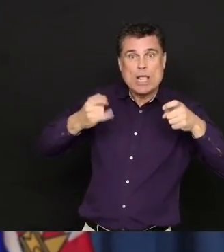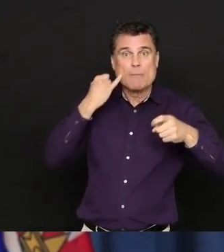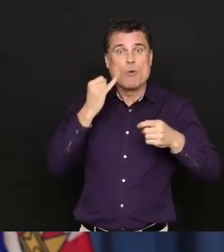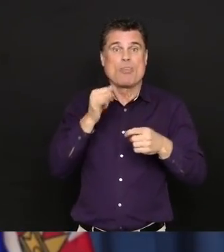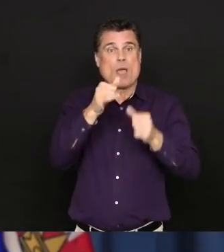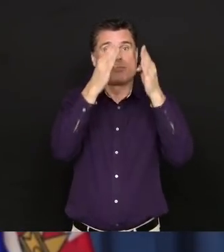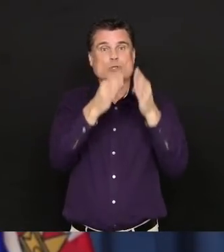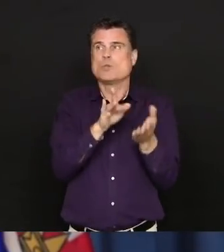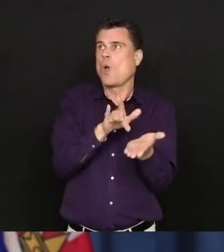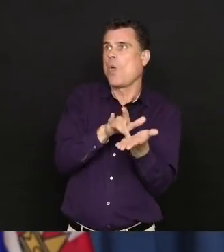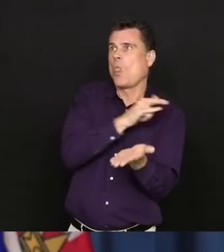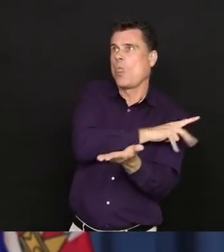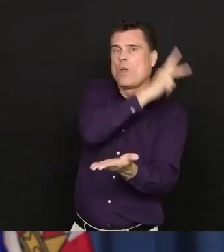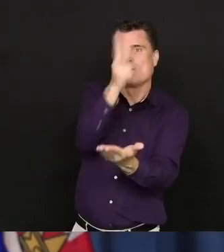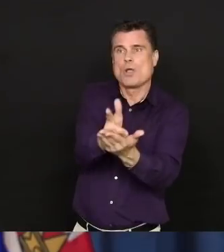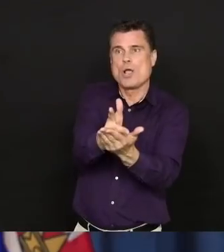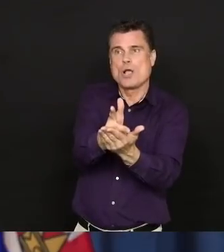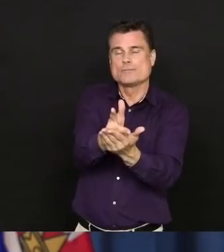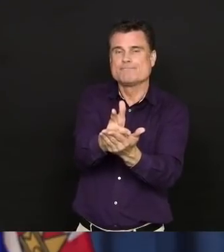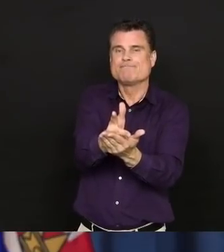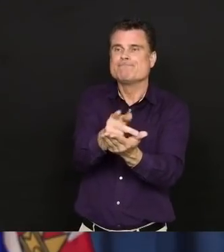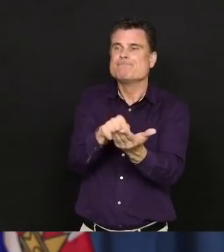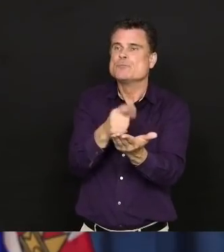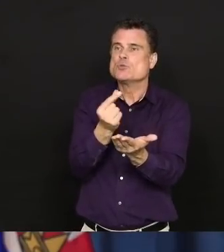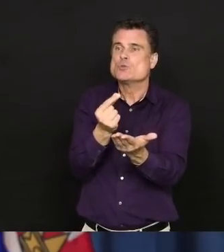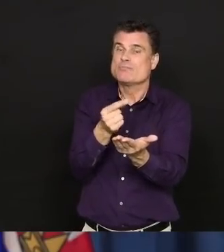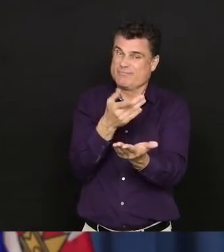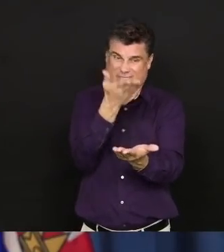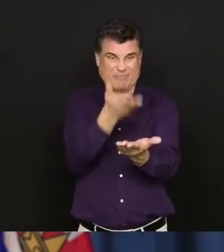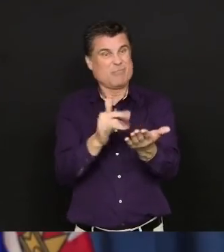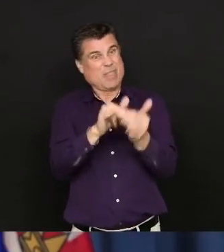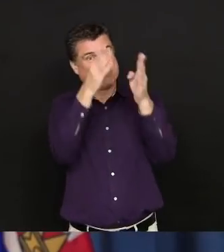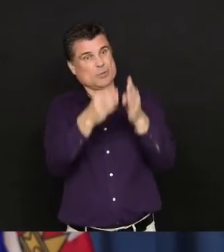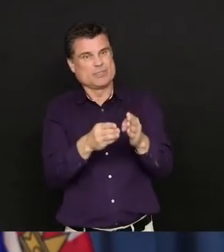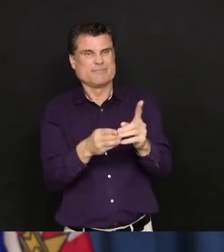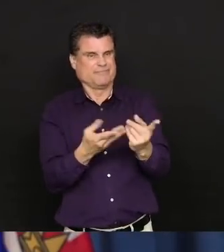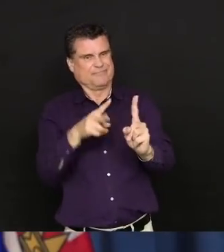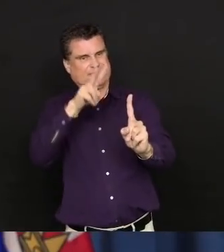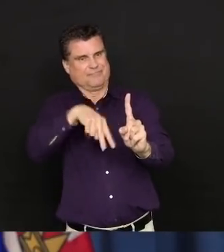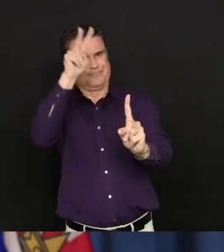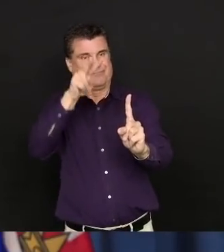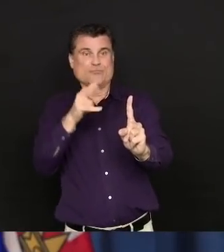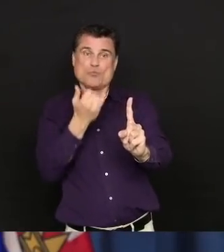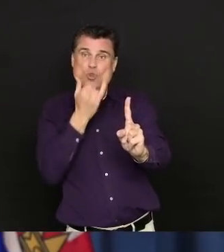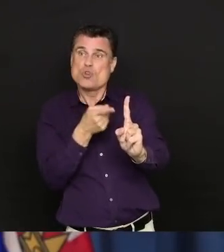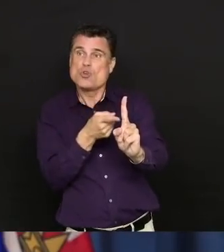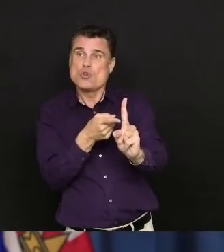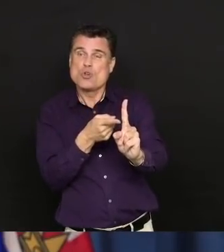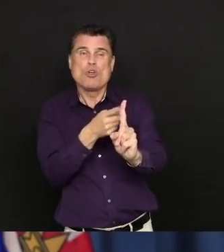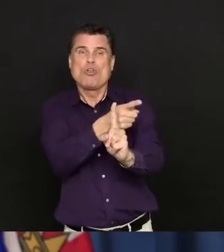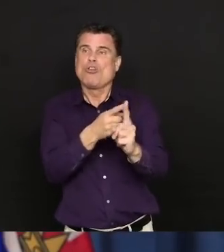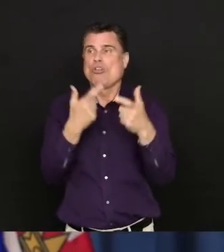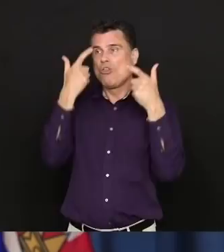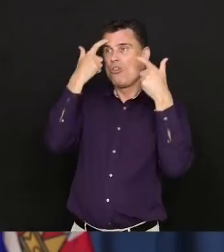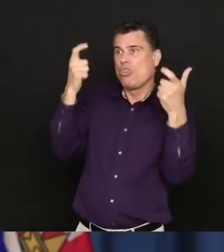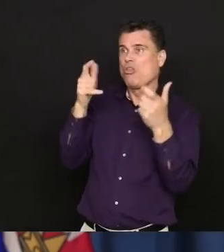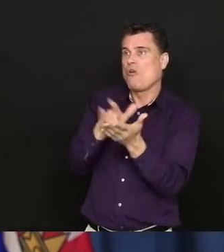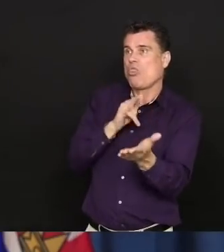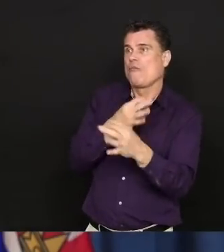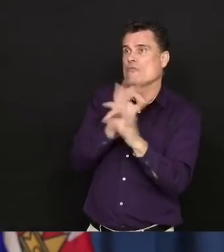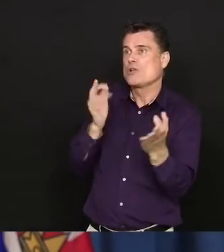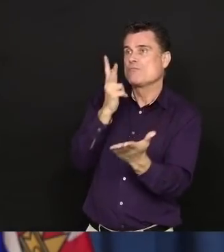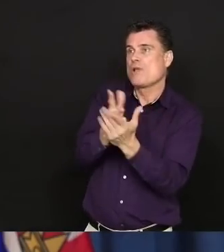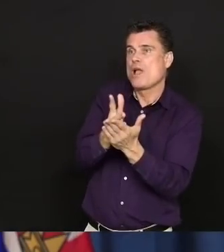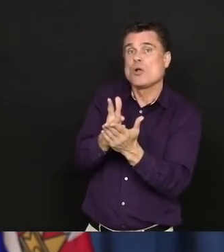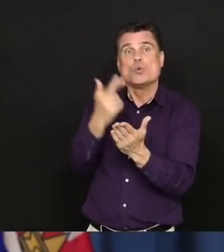people are misusing parking that's been made available for free on the one hand, and the other is some organization to ensure that people get access to parking spaces,